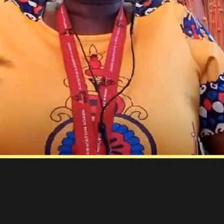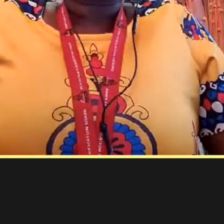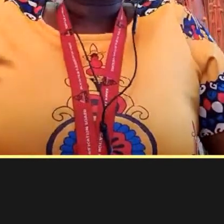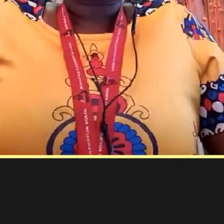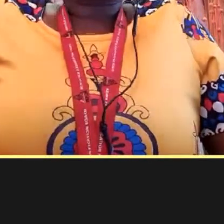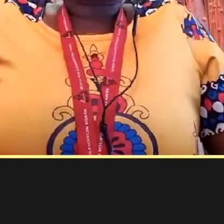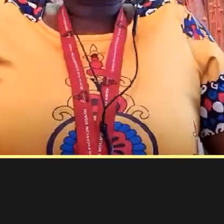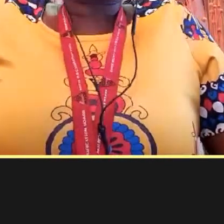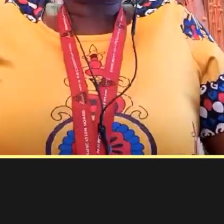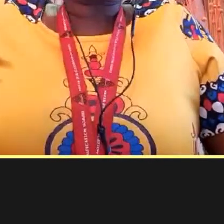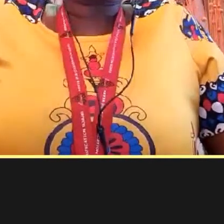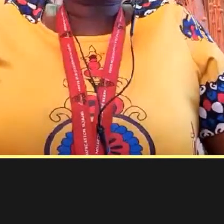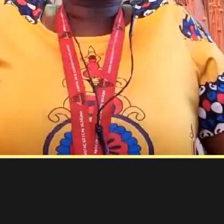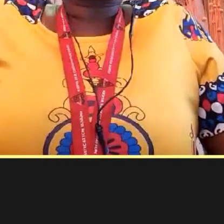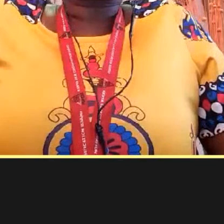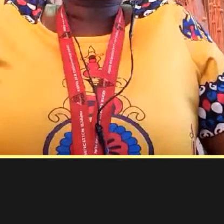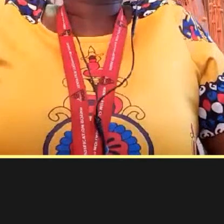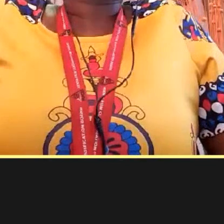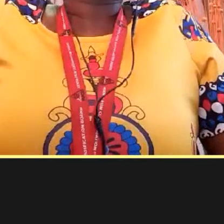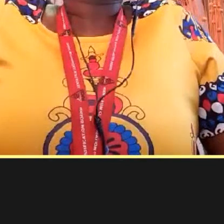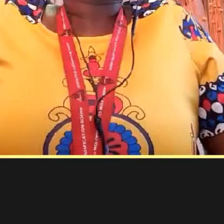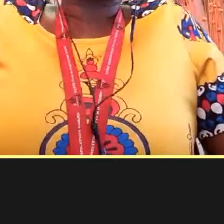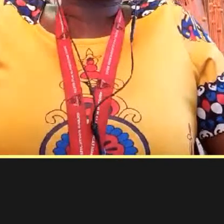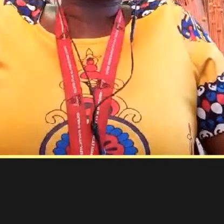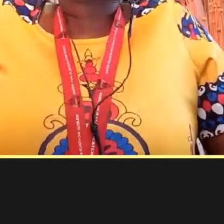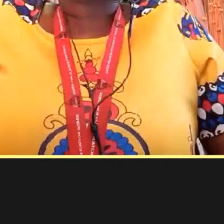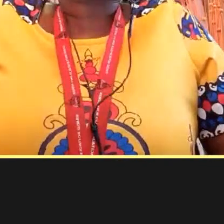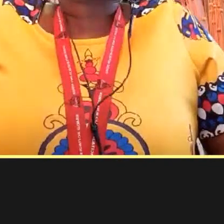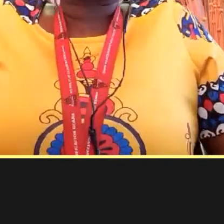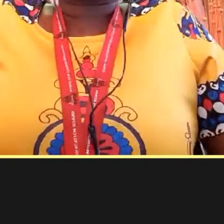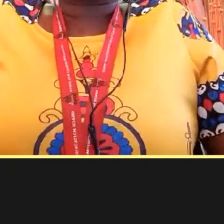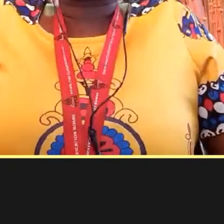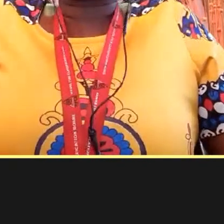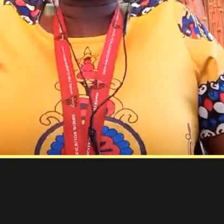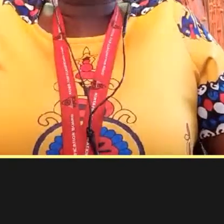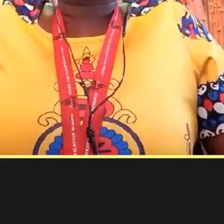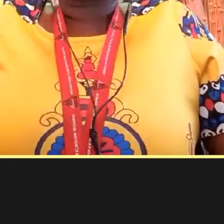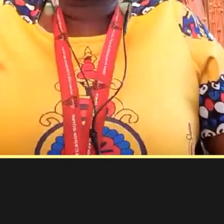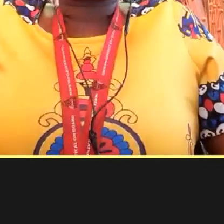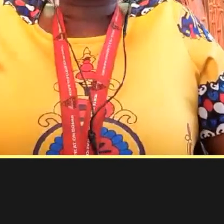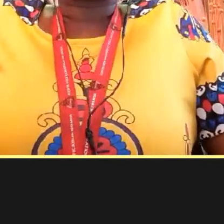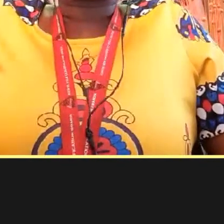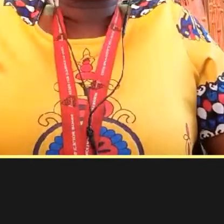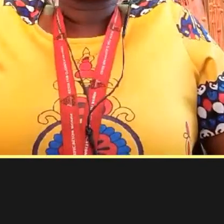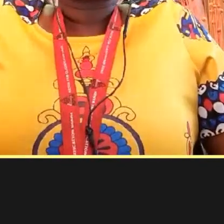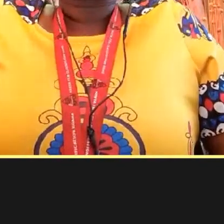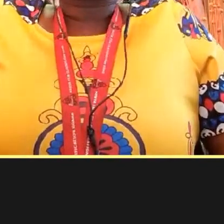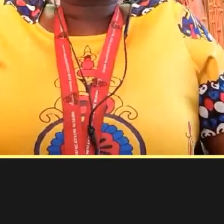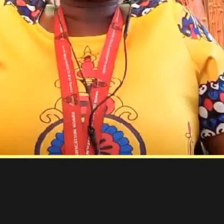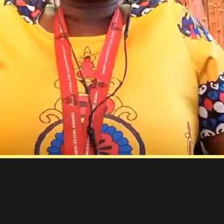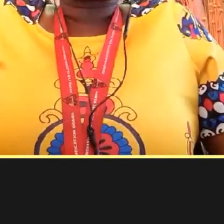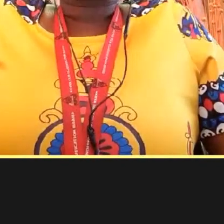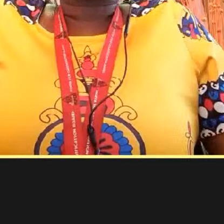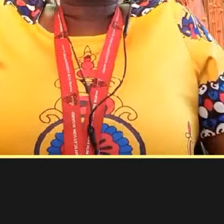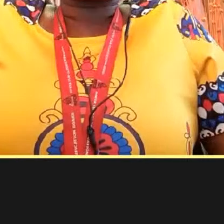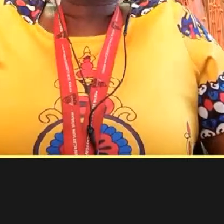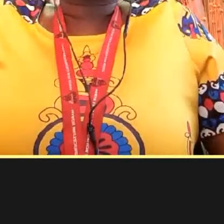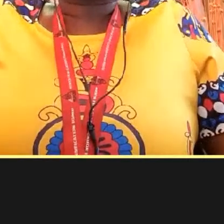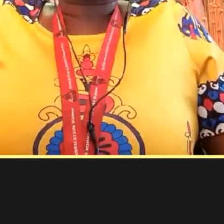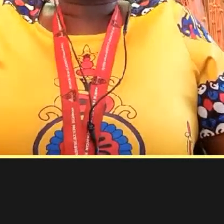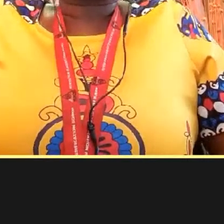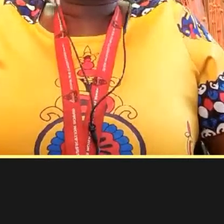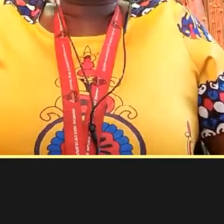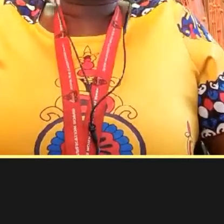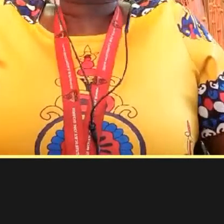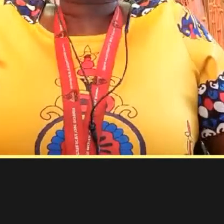KFCB Google Digital Parenting. You'll get all that from the Twitter. You will find